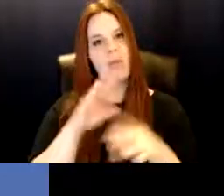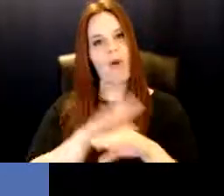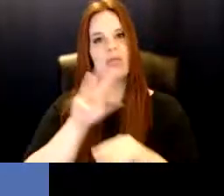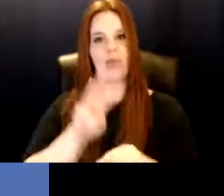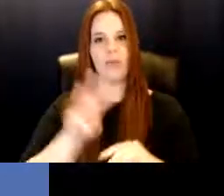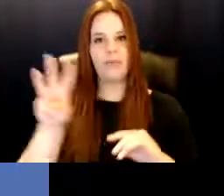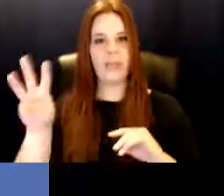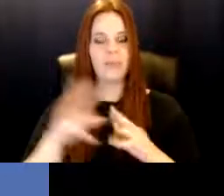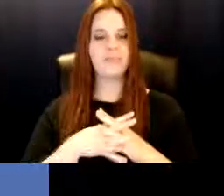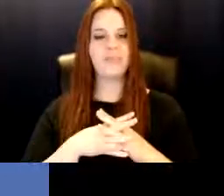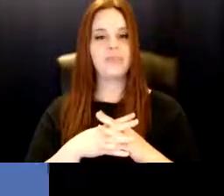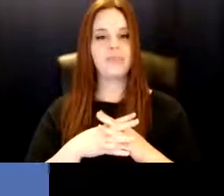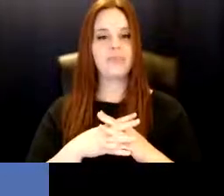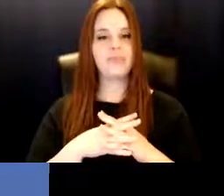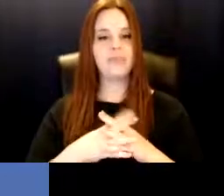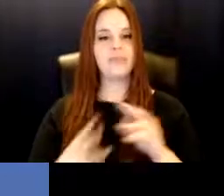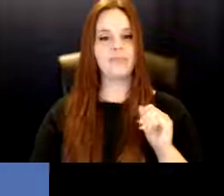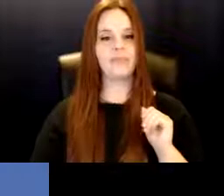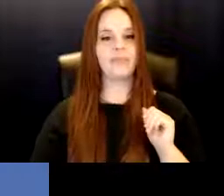website.